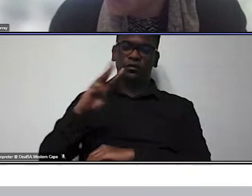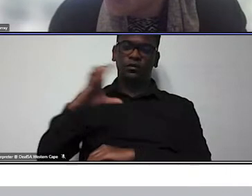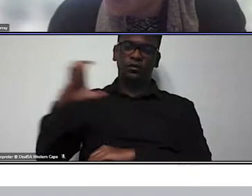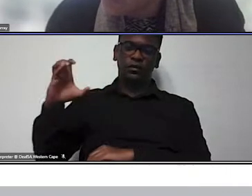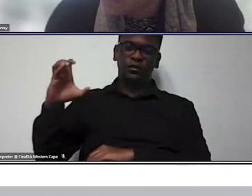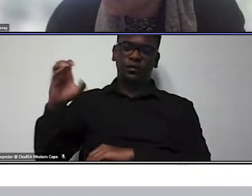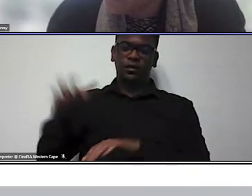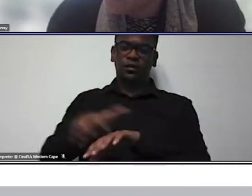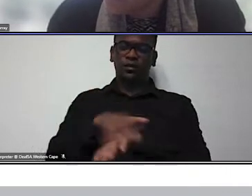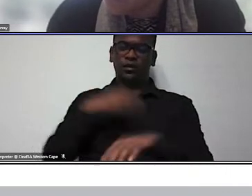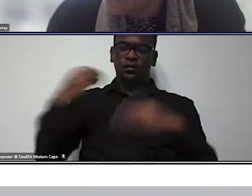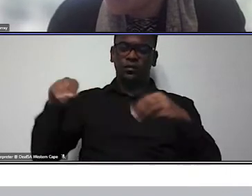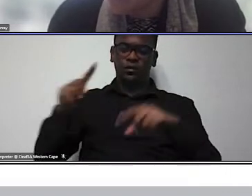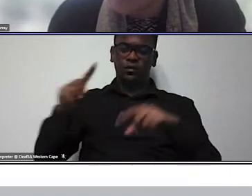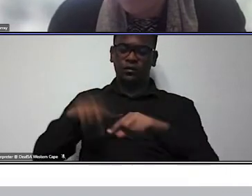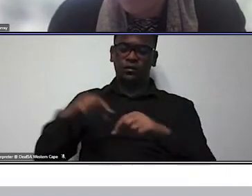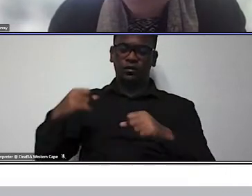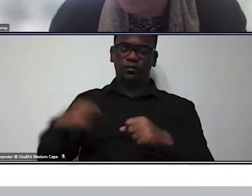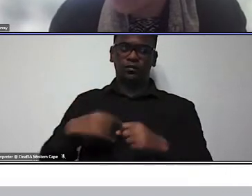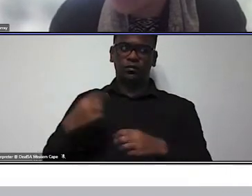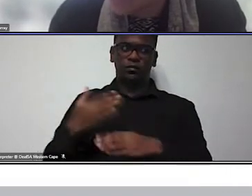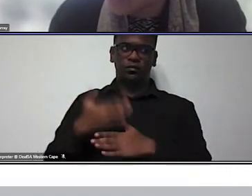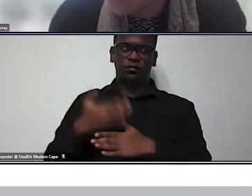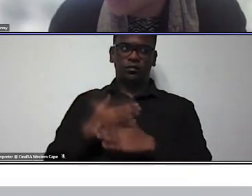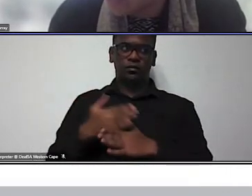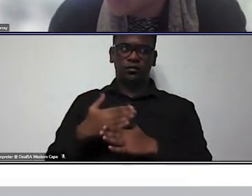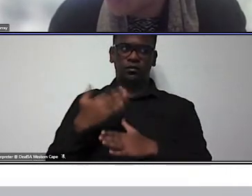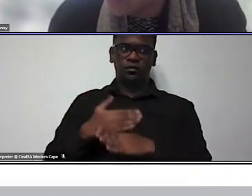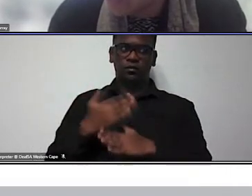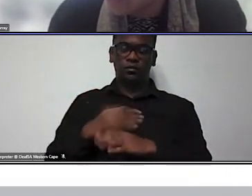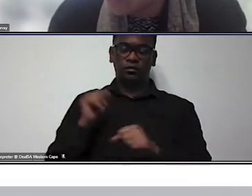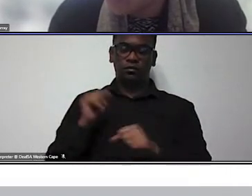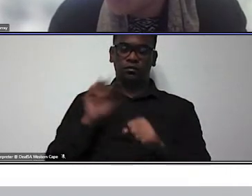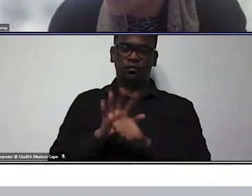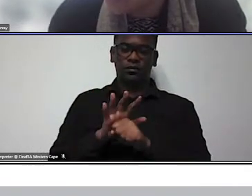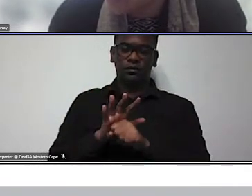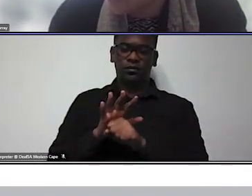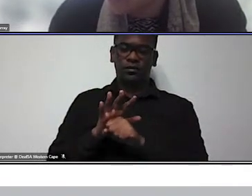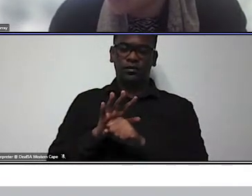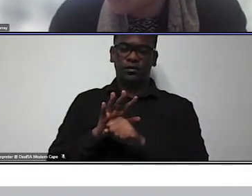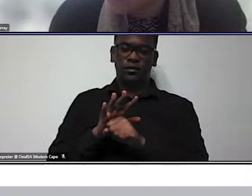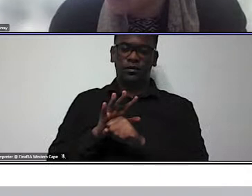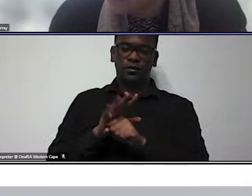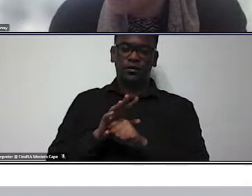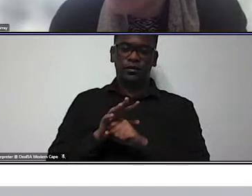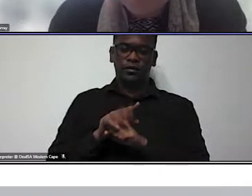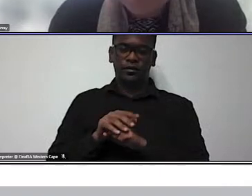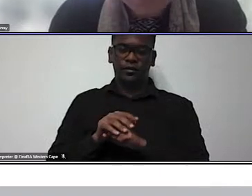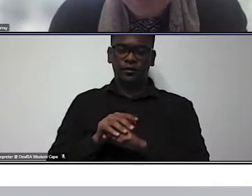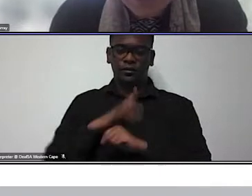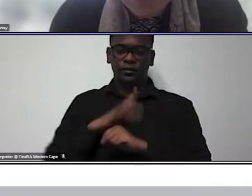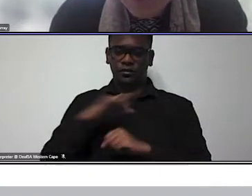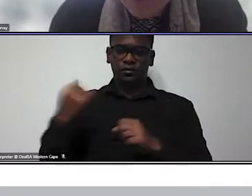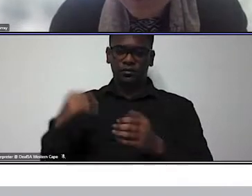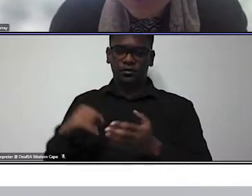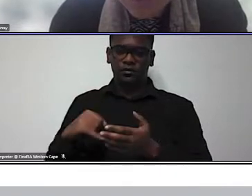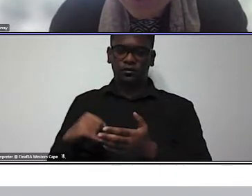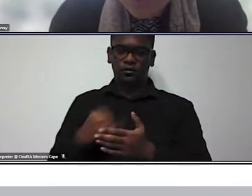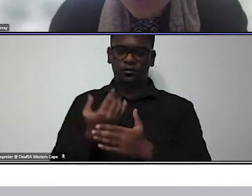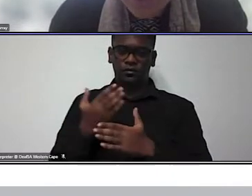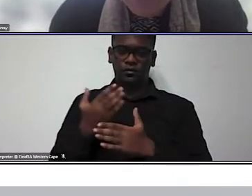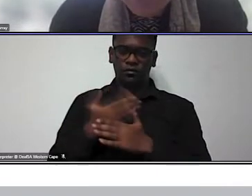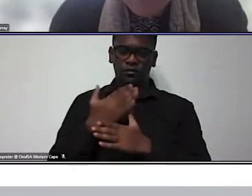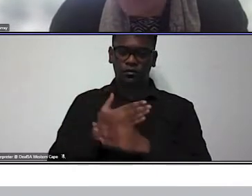impact, can I confirm the last column, which relates to jobs, is that jobs that are directly linked to